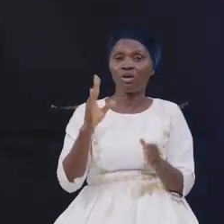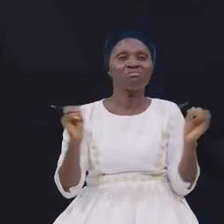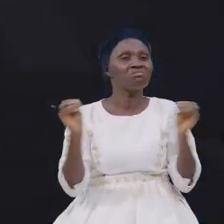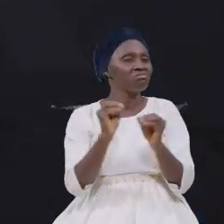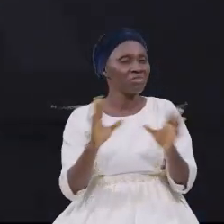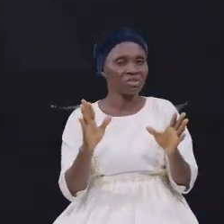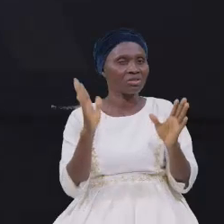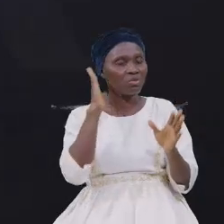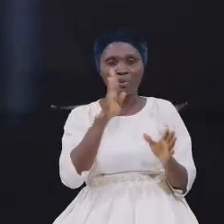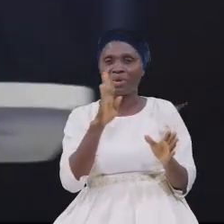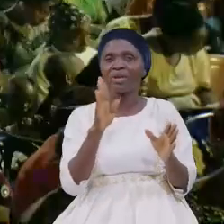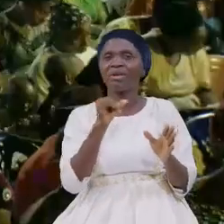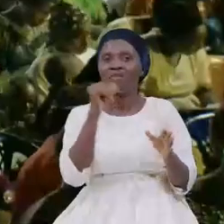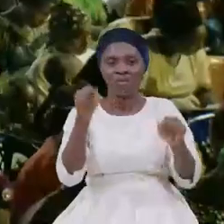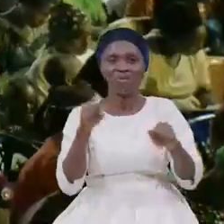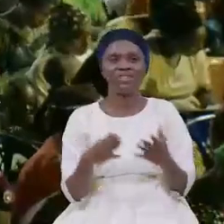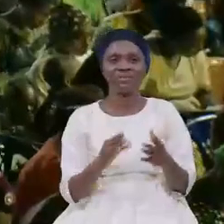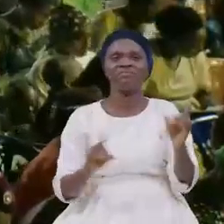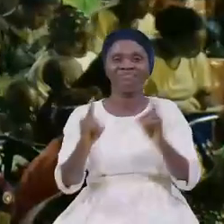Let somebody shout amen from there.